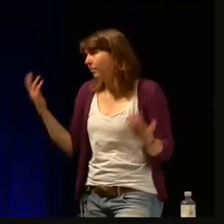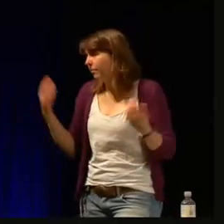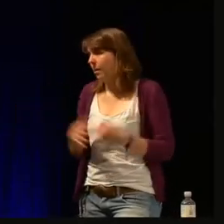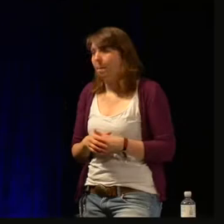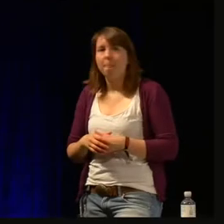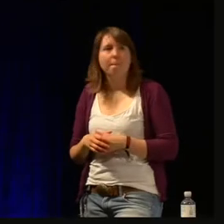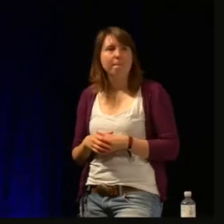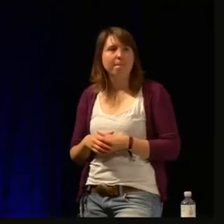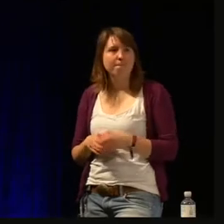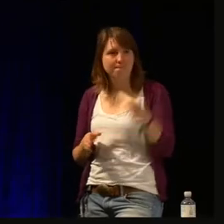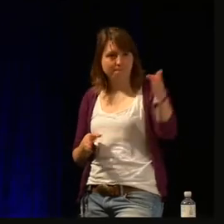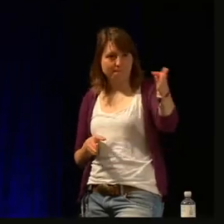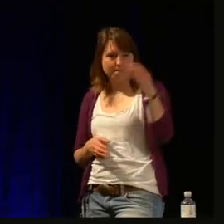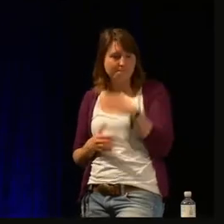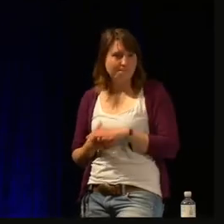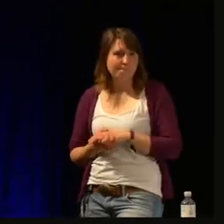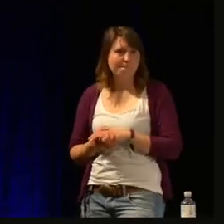they made it public.